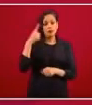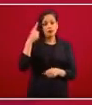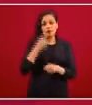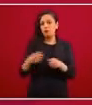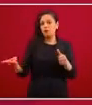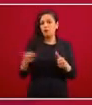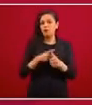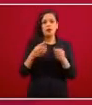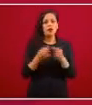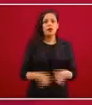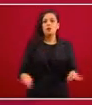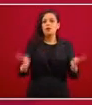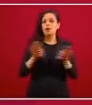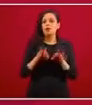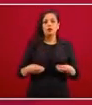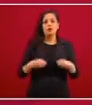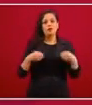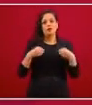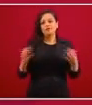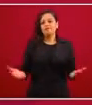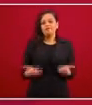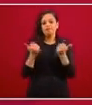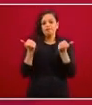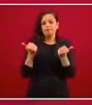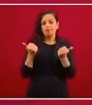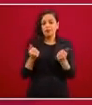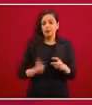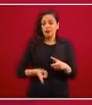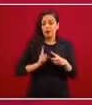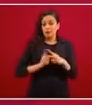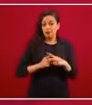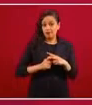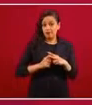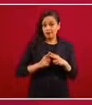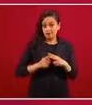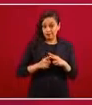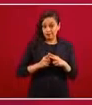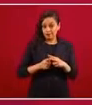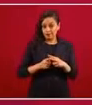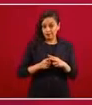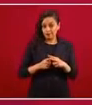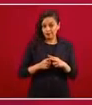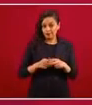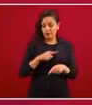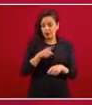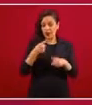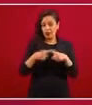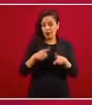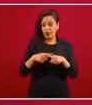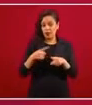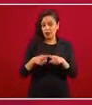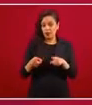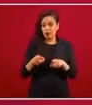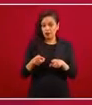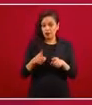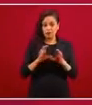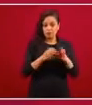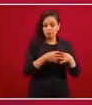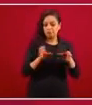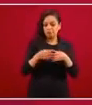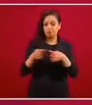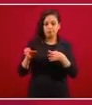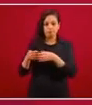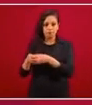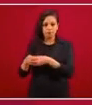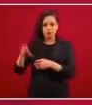lives. Yes, we can present an estimation precisely through these mathematical models that were facilitated to us